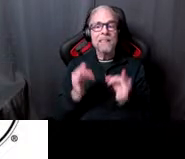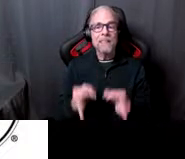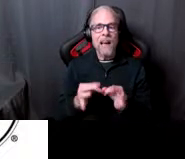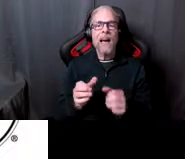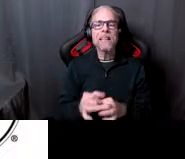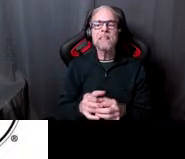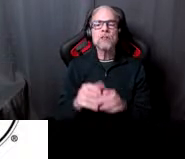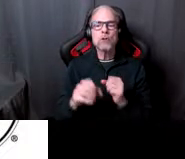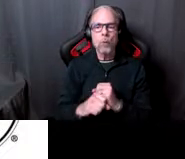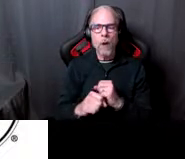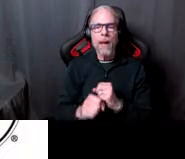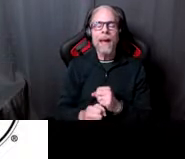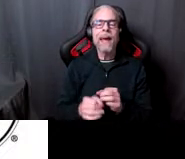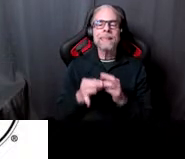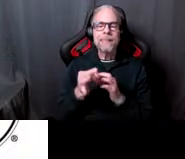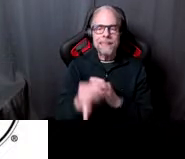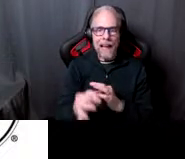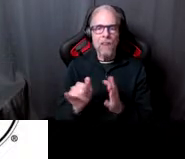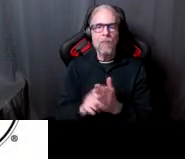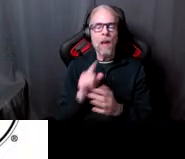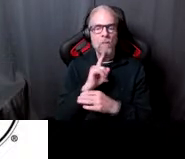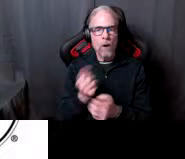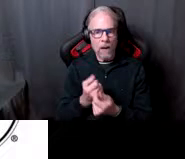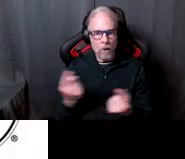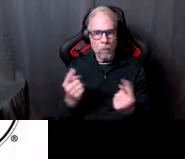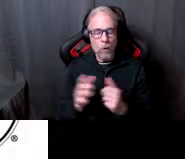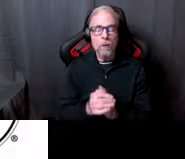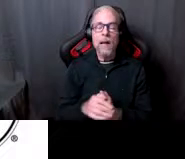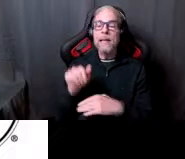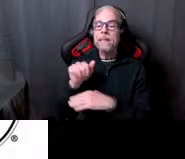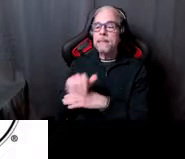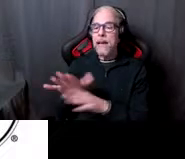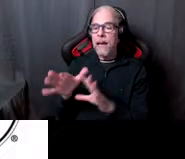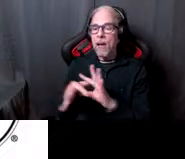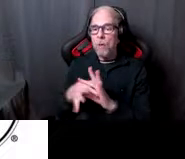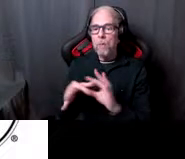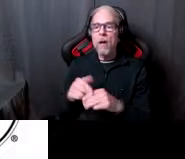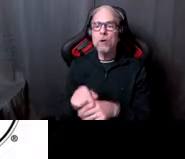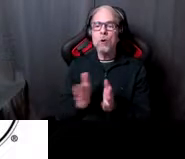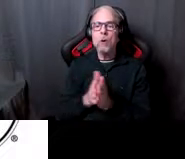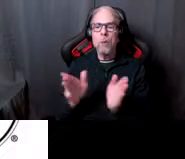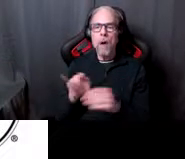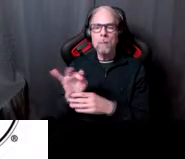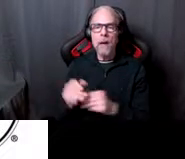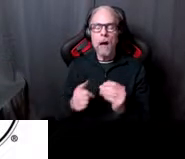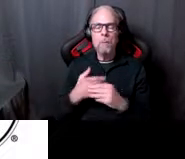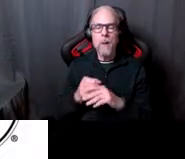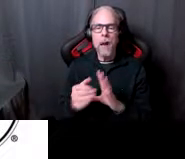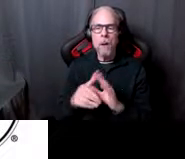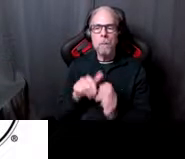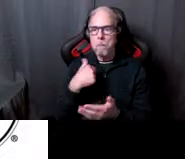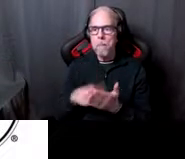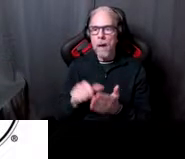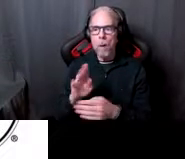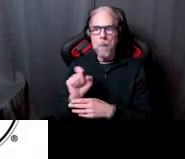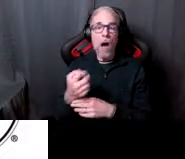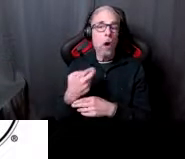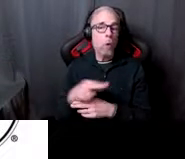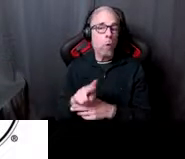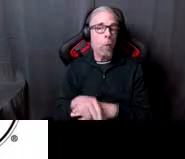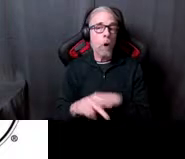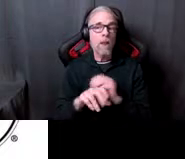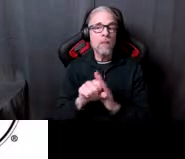public comment period for everyone. Send comments to the public comment mailbox or to the State Parks office.